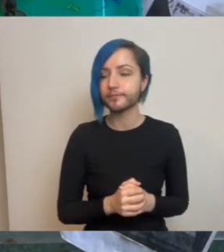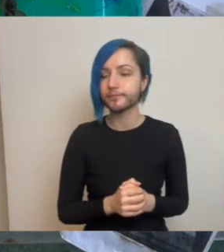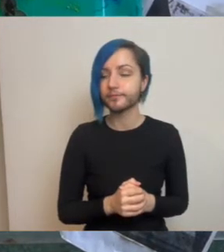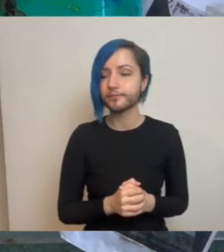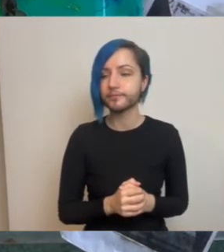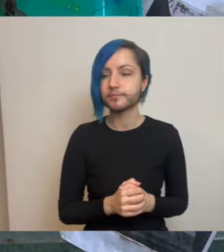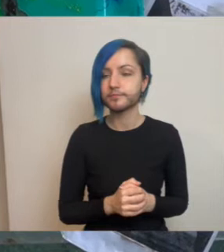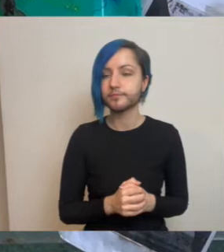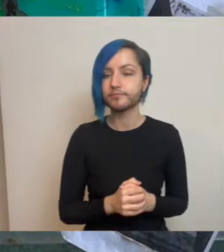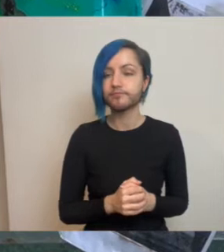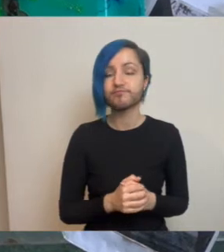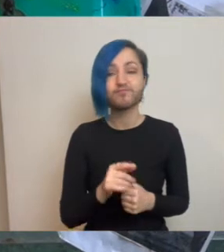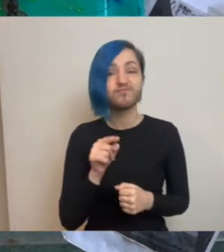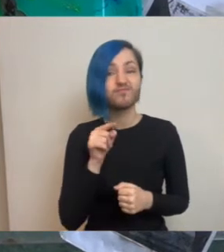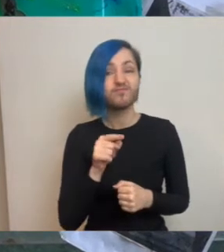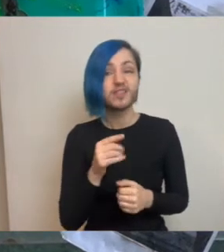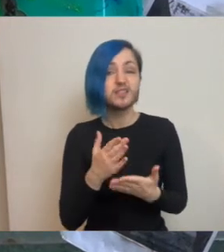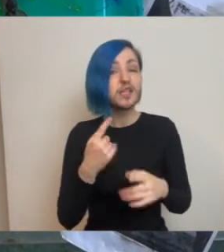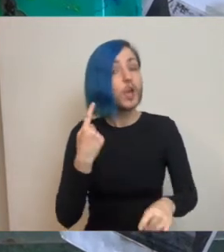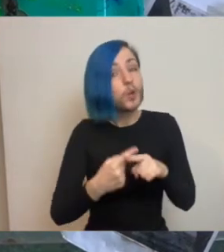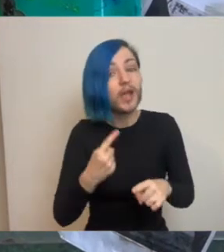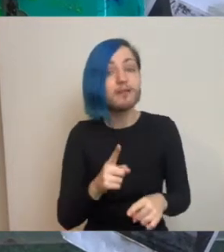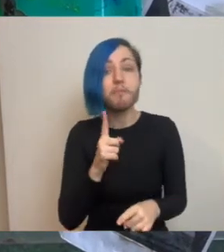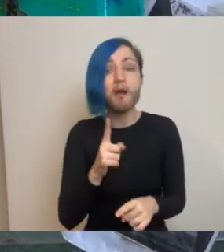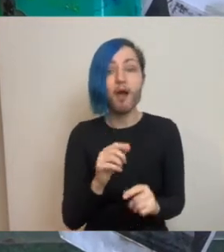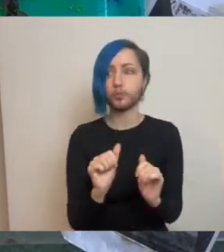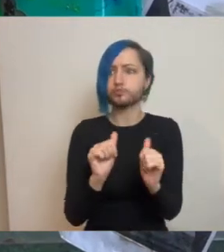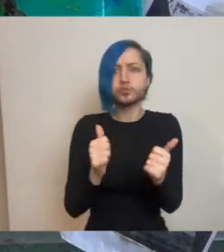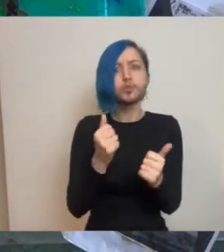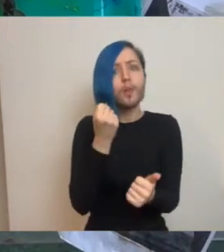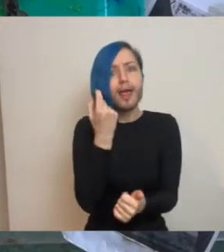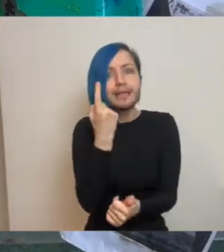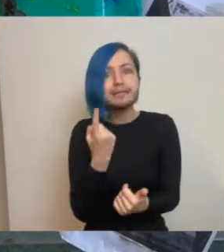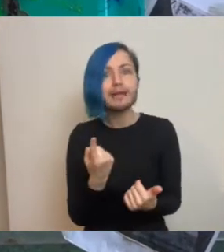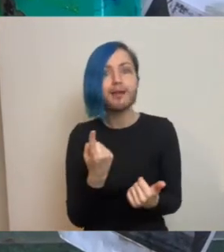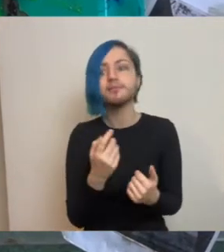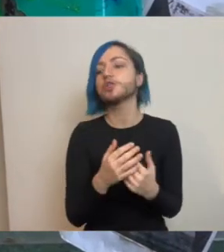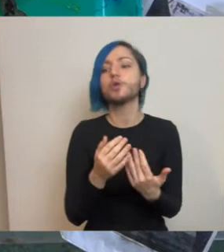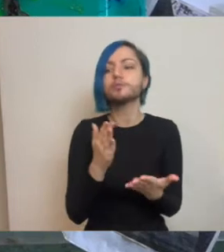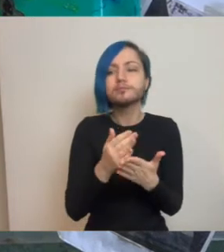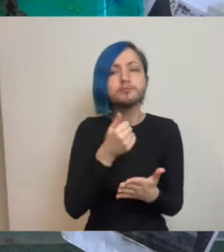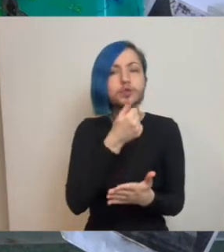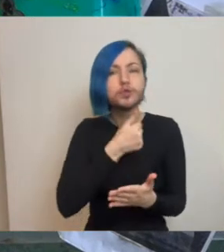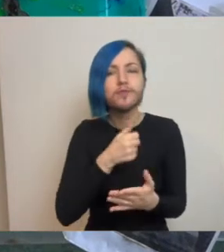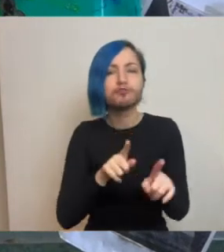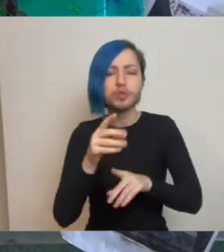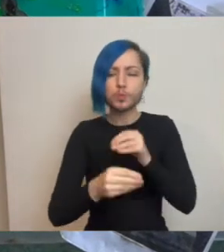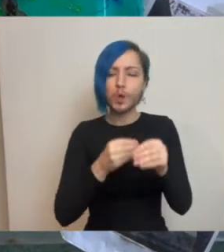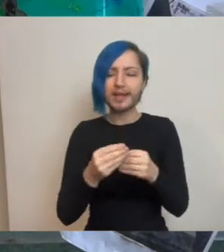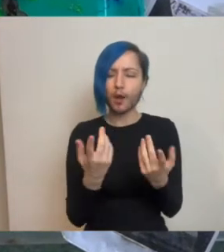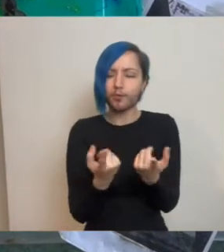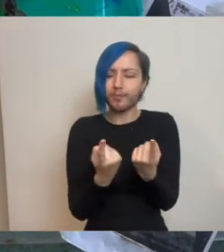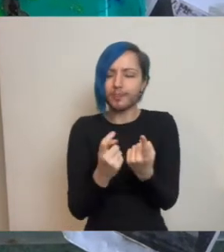So this is one of these things where it's quite quick, but you get some really cool ideas, and it's really good if you're just trying to work out how things will